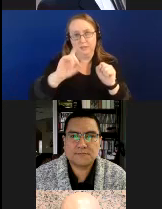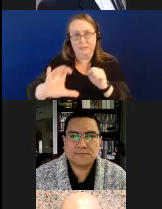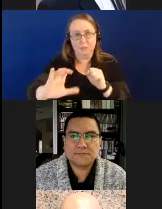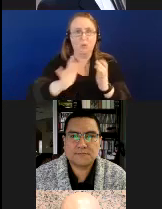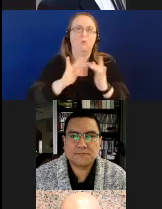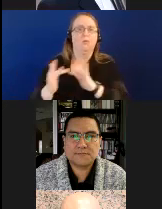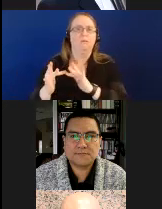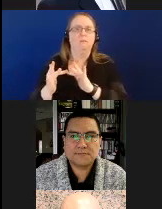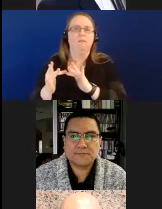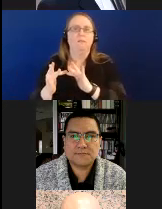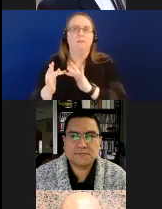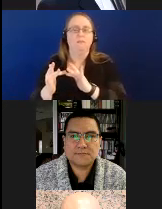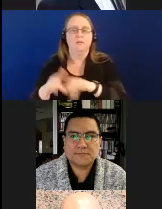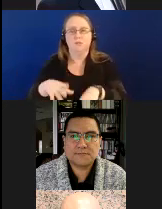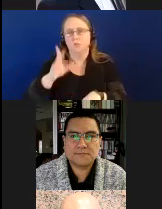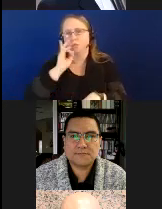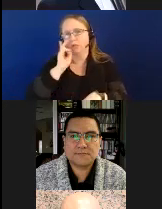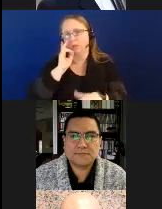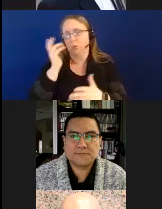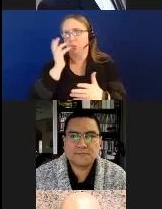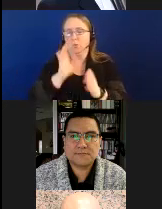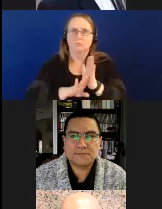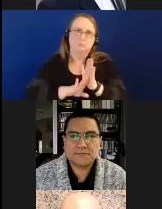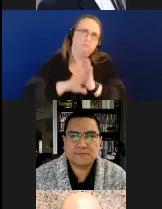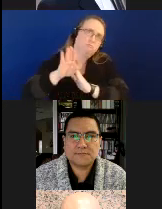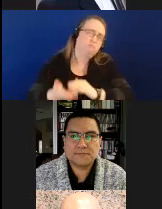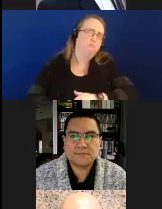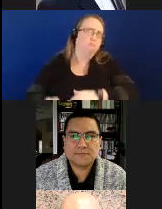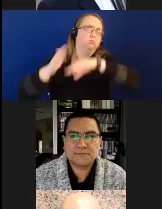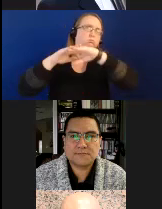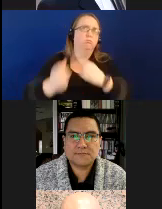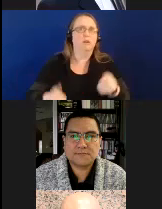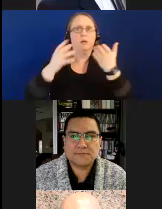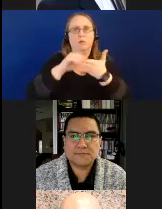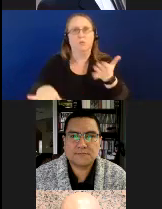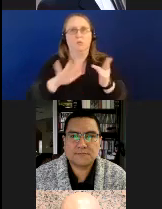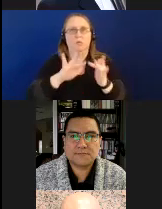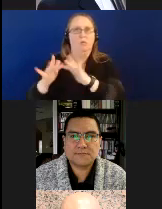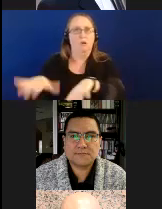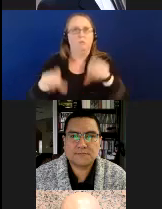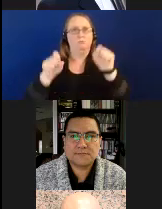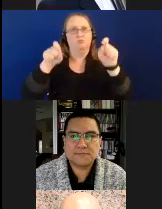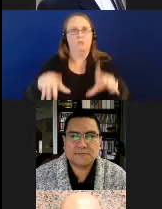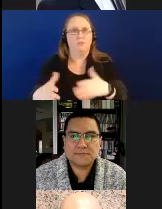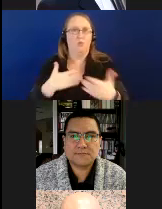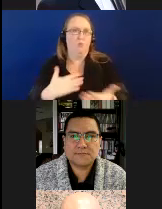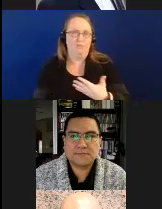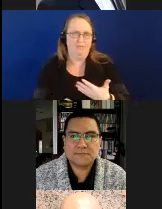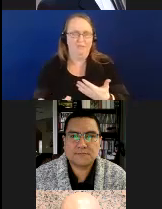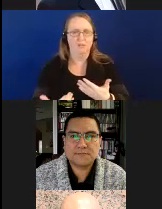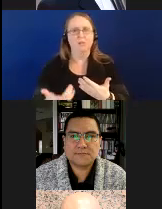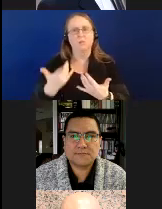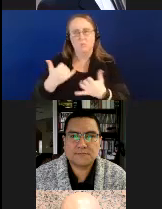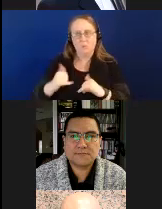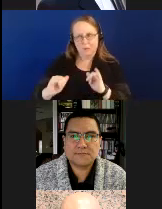online. So we see this big uptick in the number of students testing online already. But we still know that there are schools,